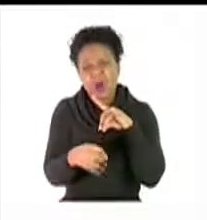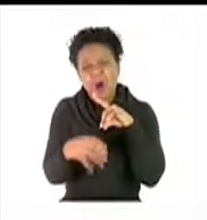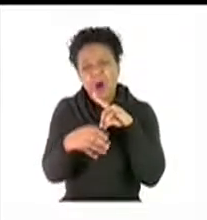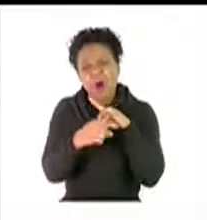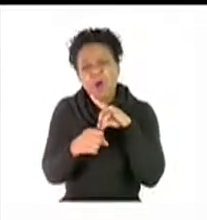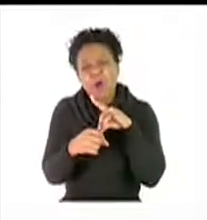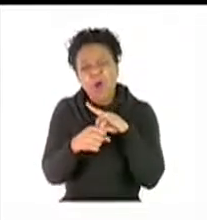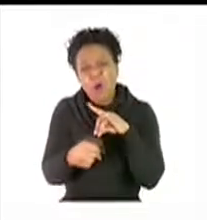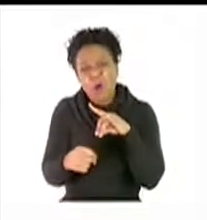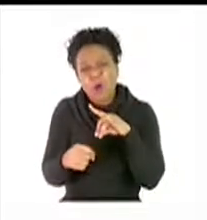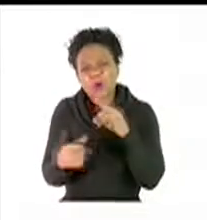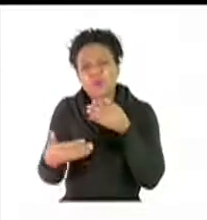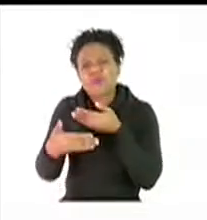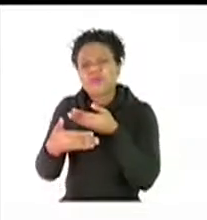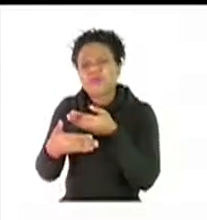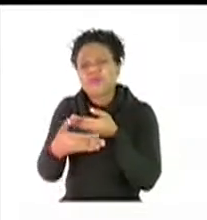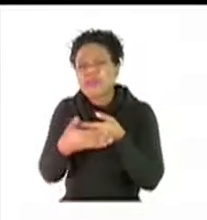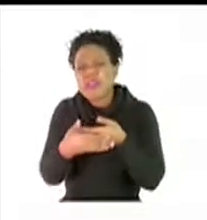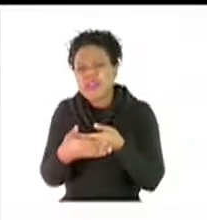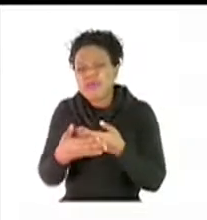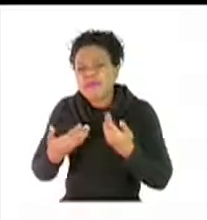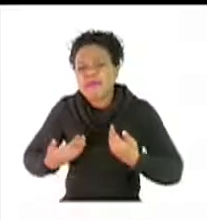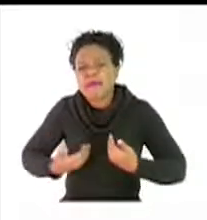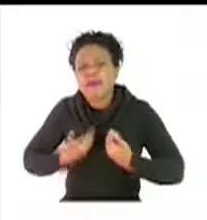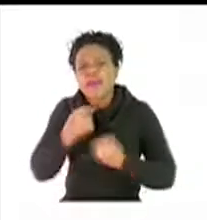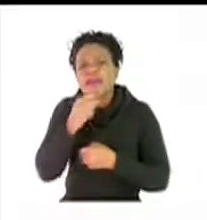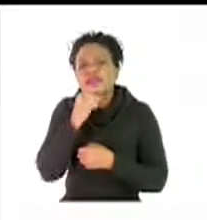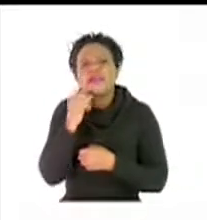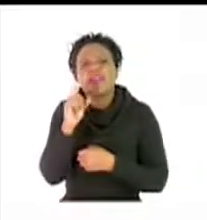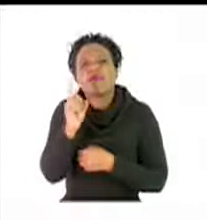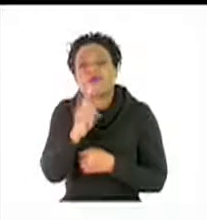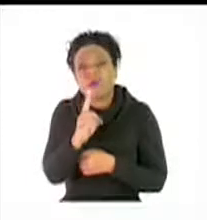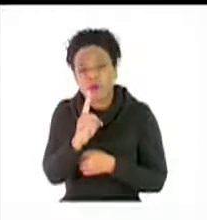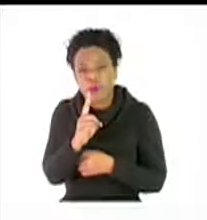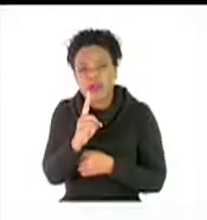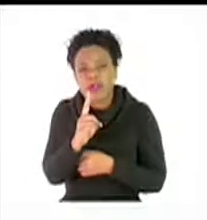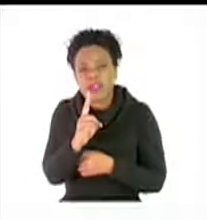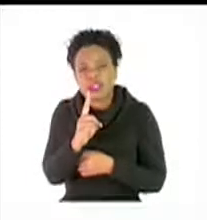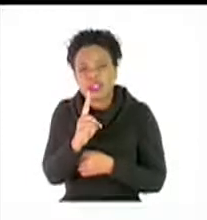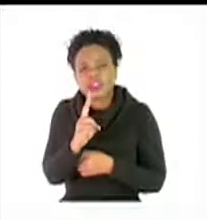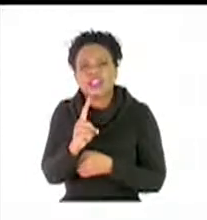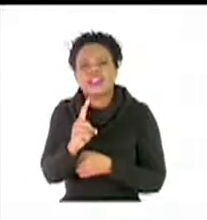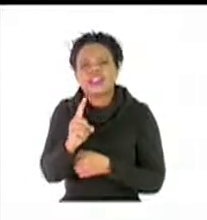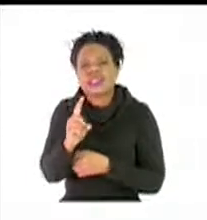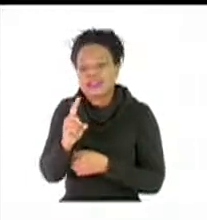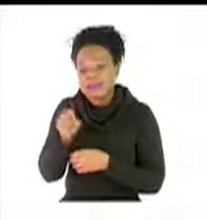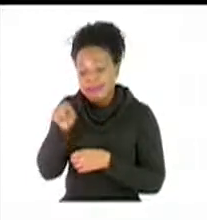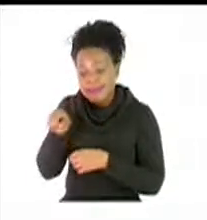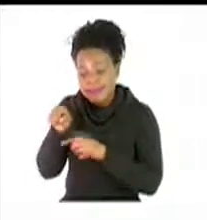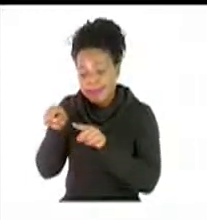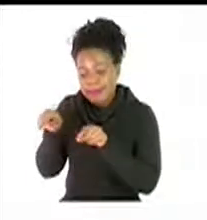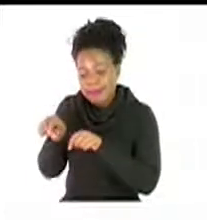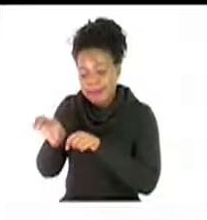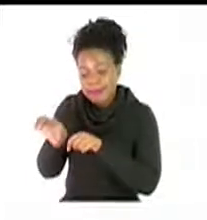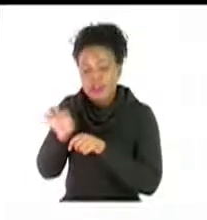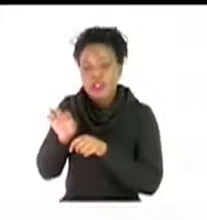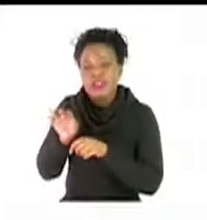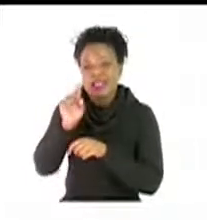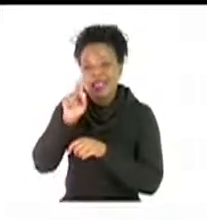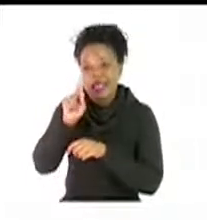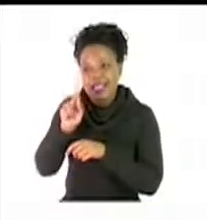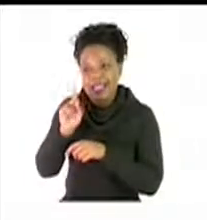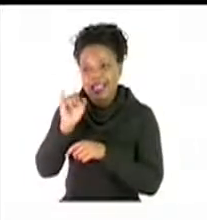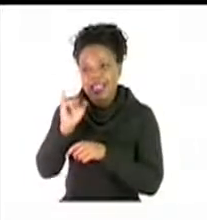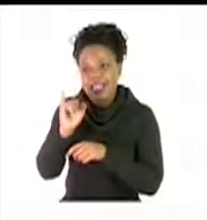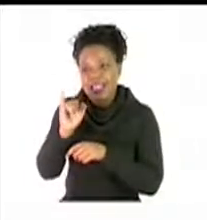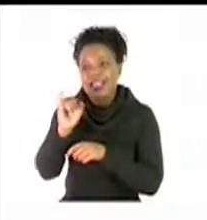Now, the diminutive or the young one of a goat is a kid. Those are three letters. They